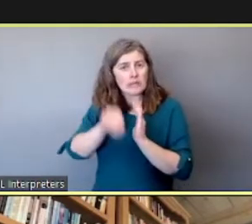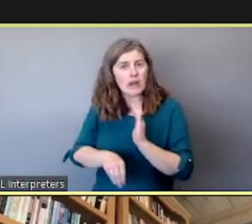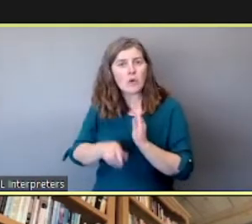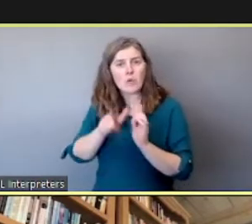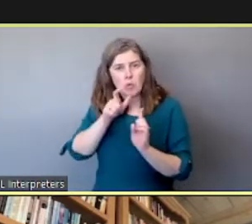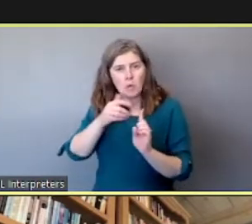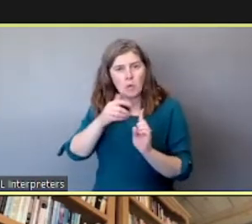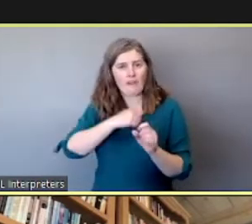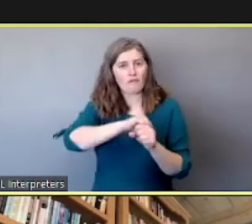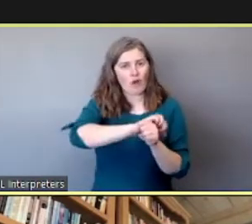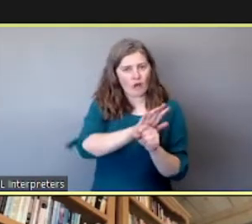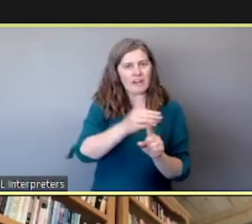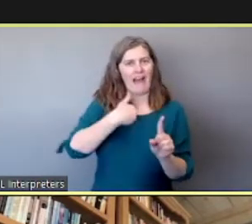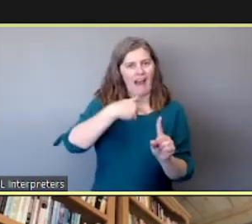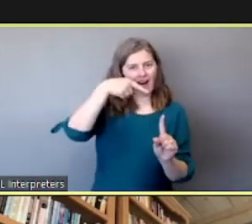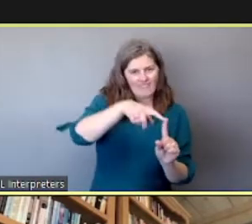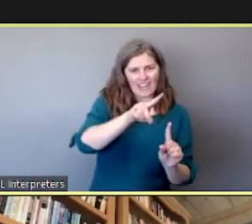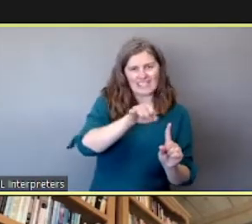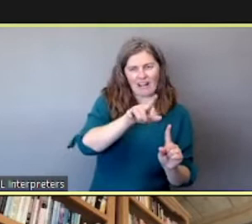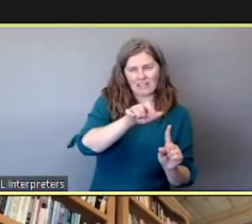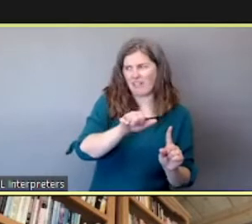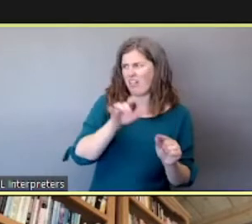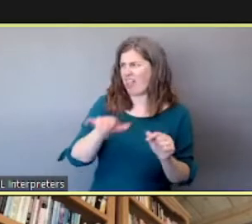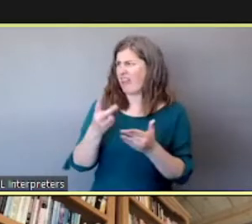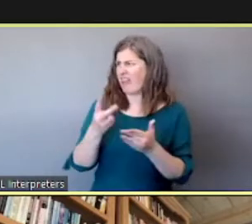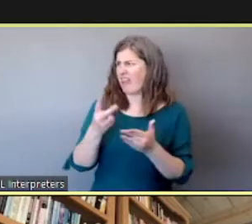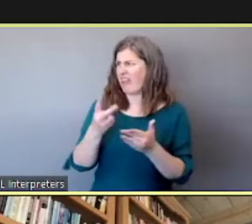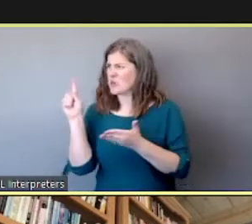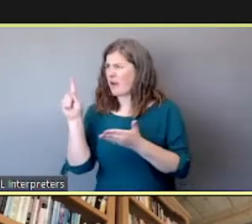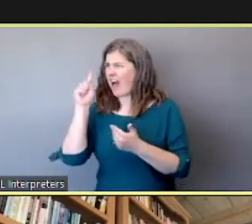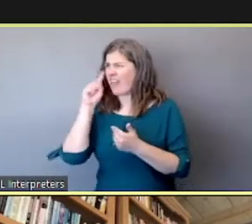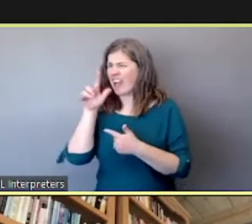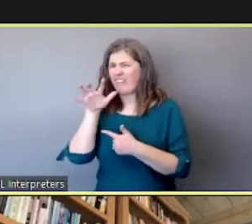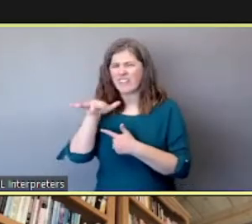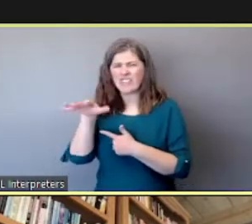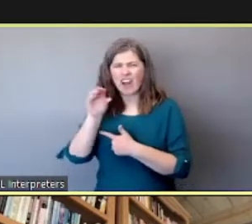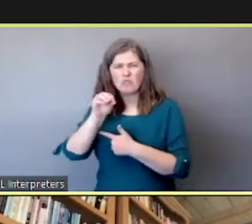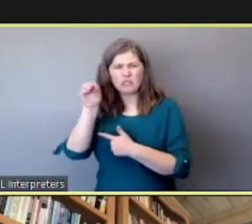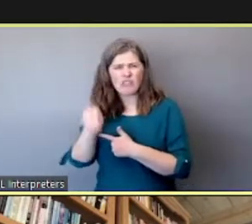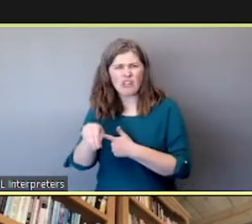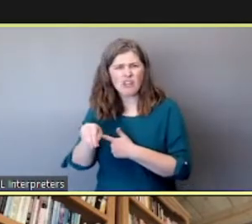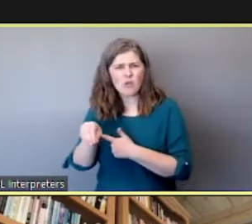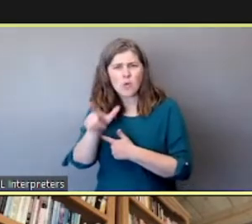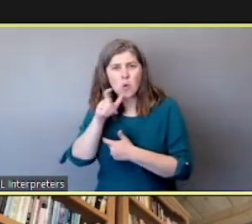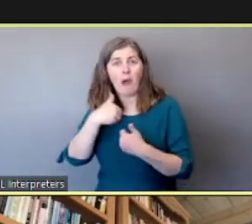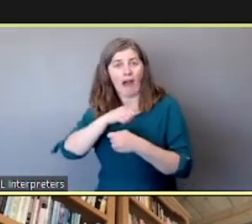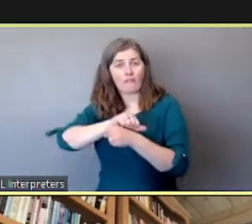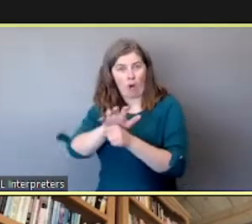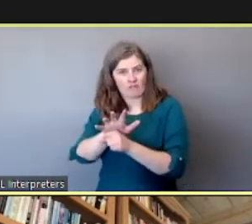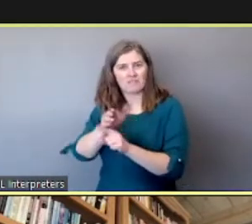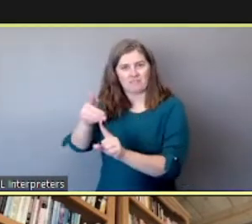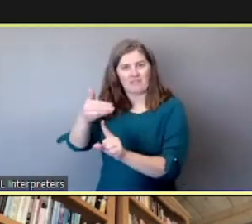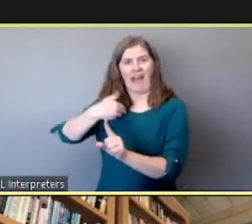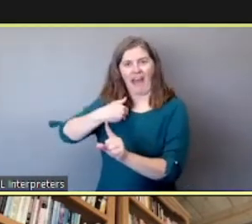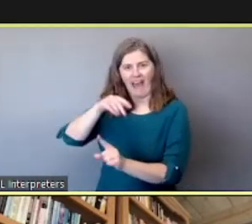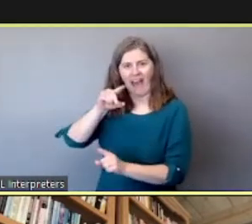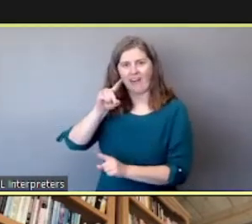One last week that we did was 55% roughly. But because of